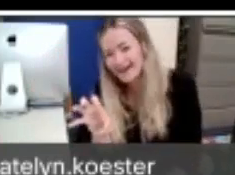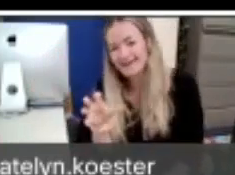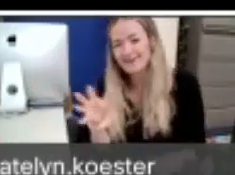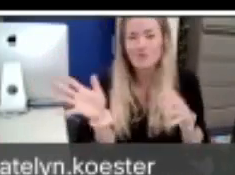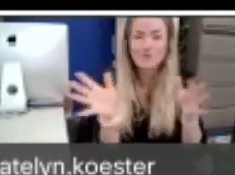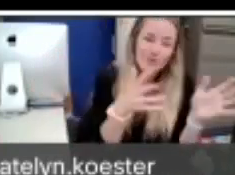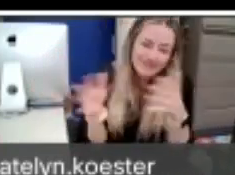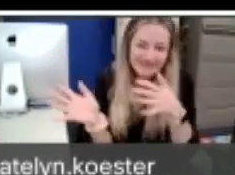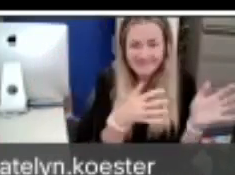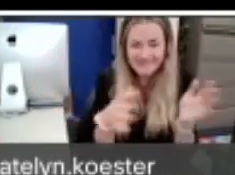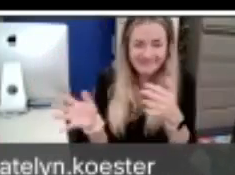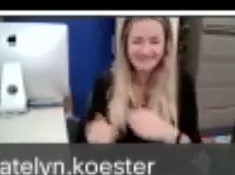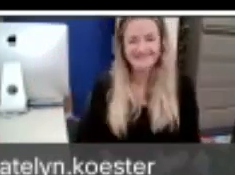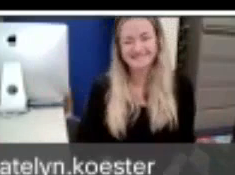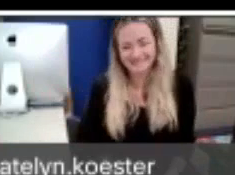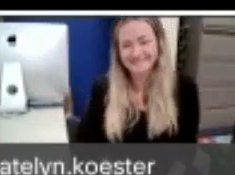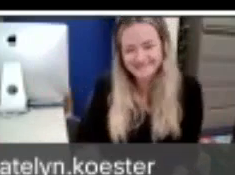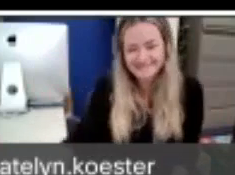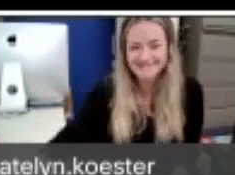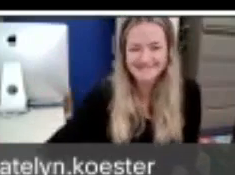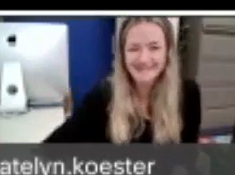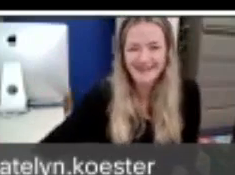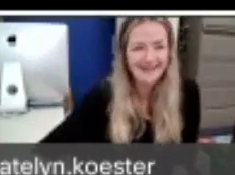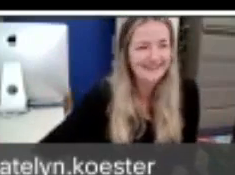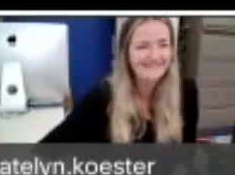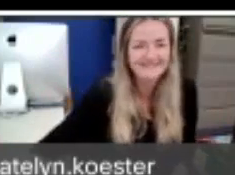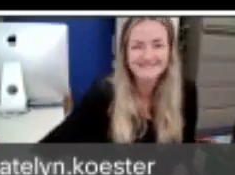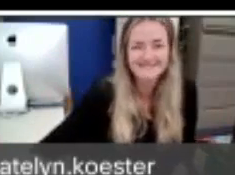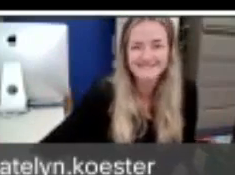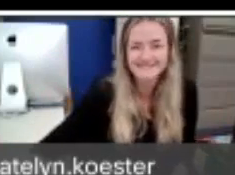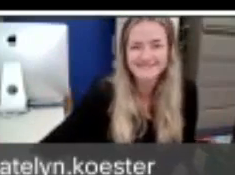Cold, hot, windy.